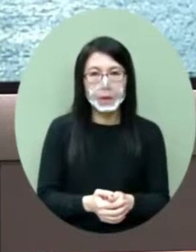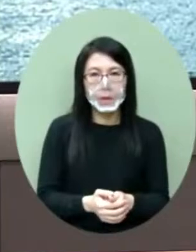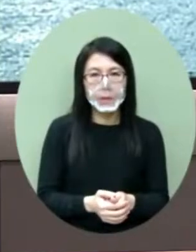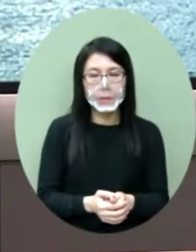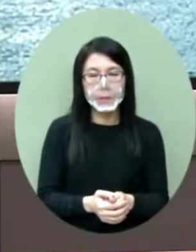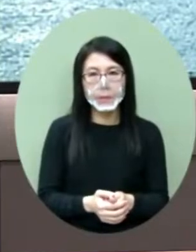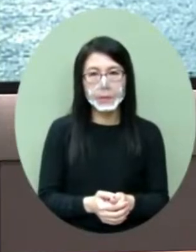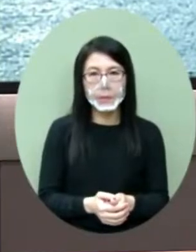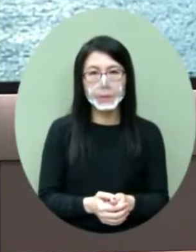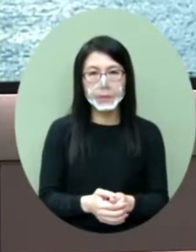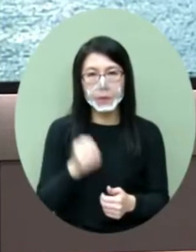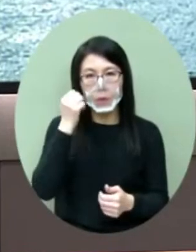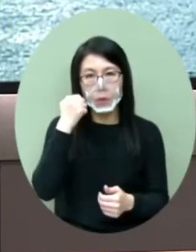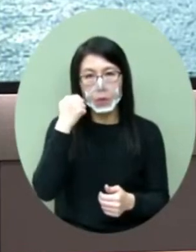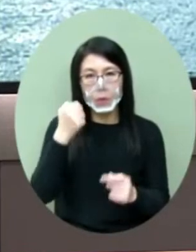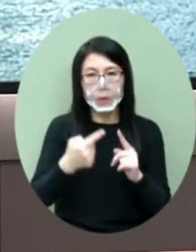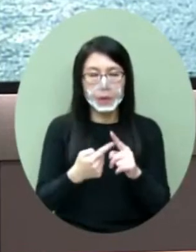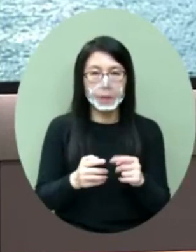appointment.